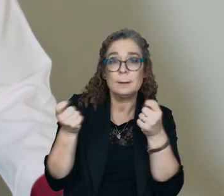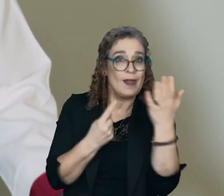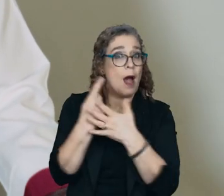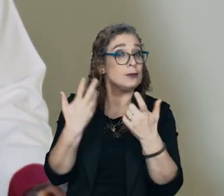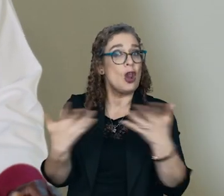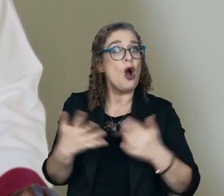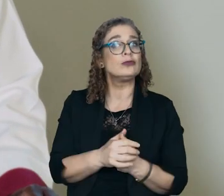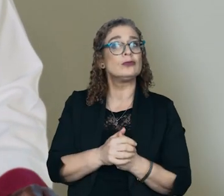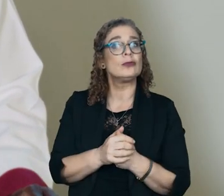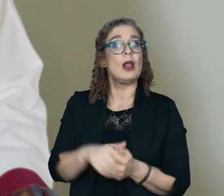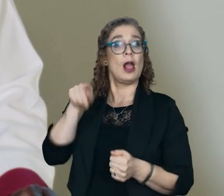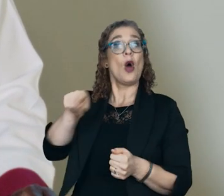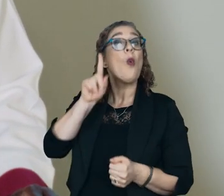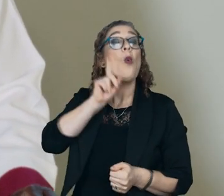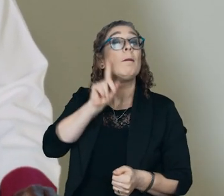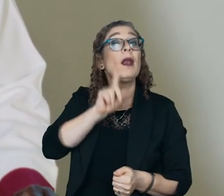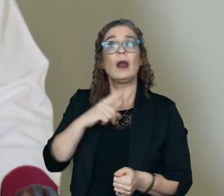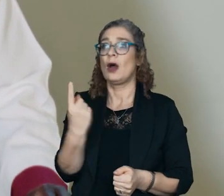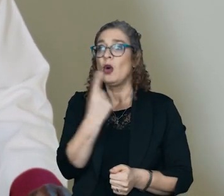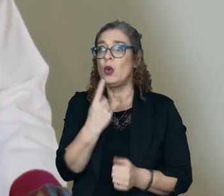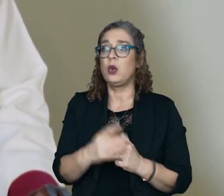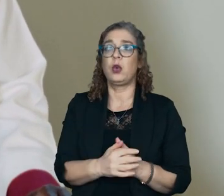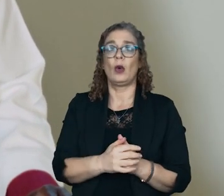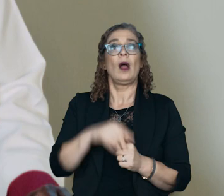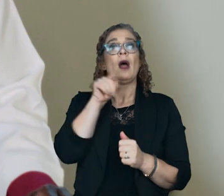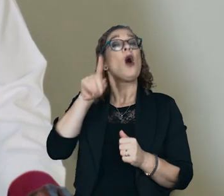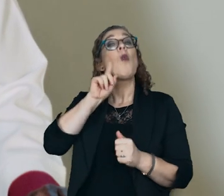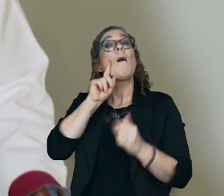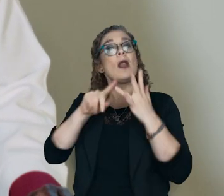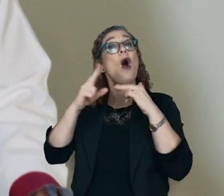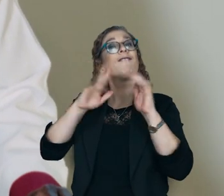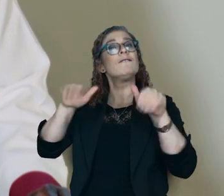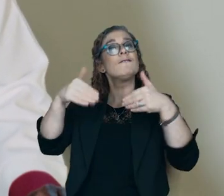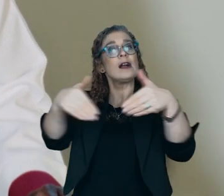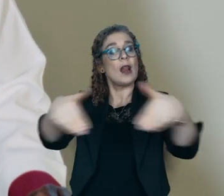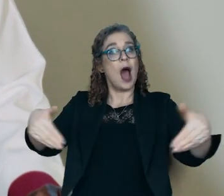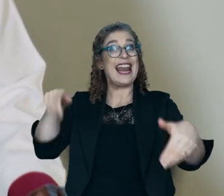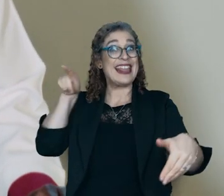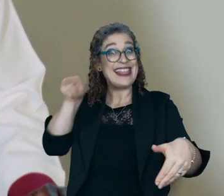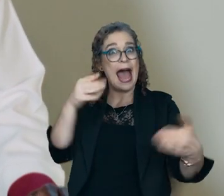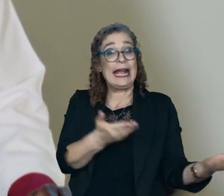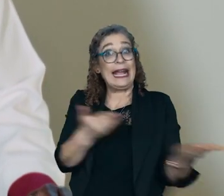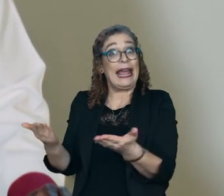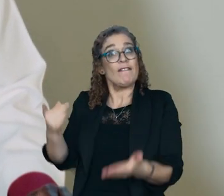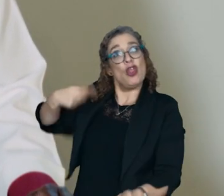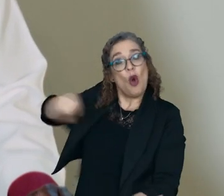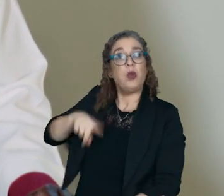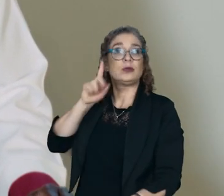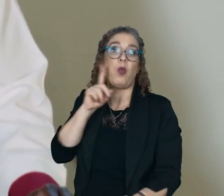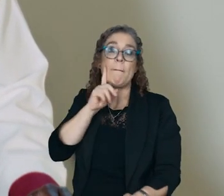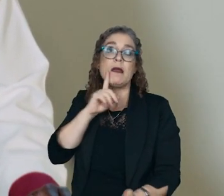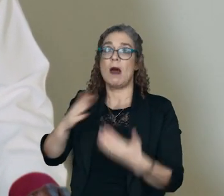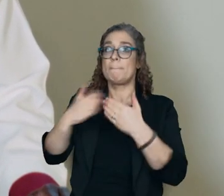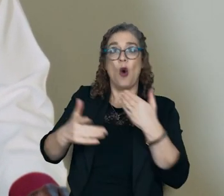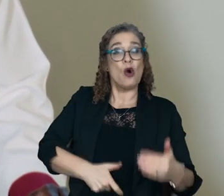The women on the front line works to equip these women with skills to enable them to live out this vocation